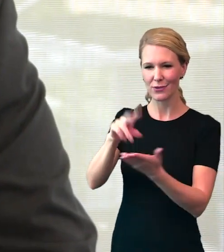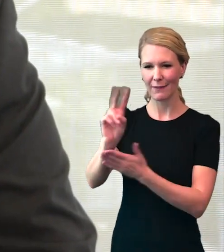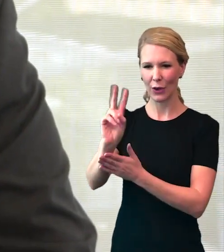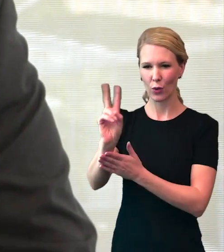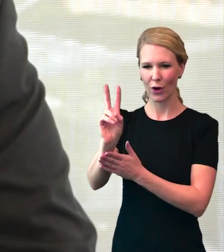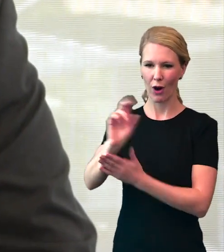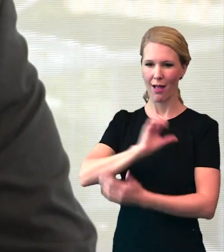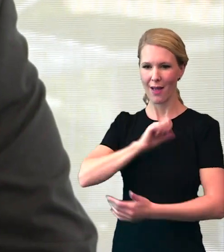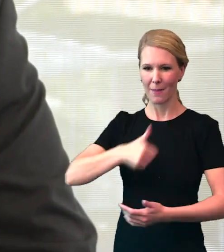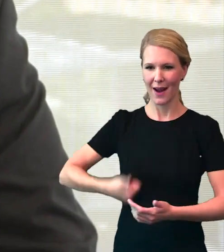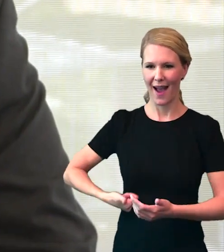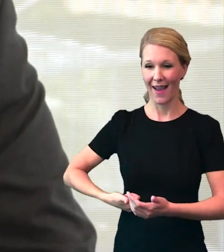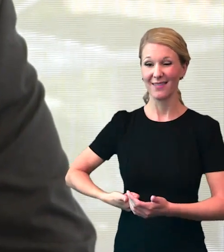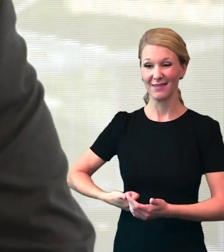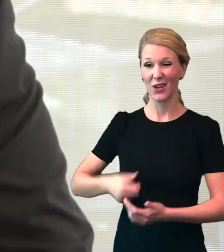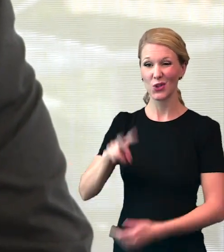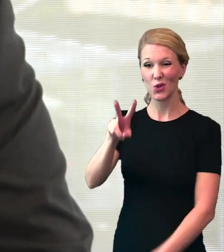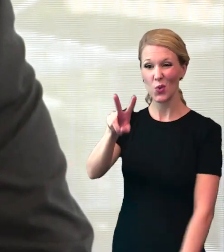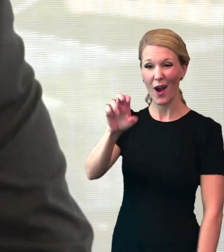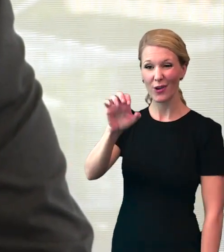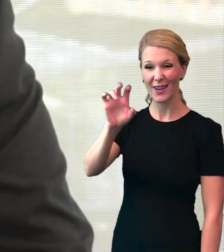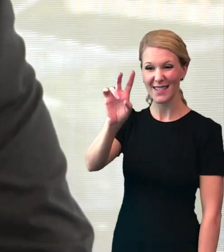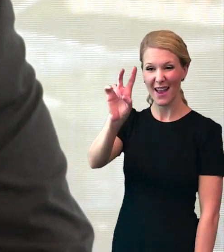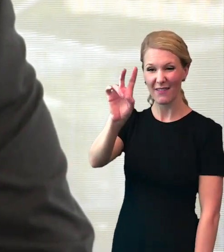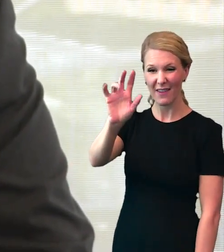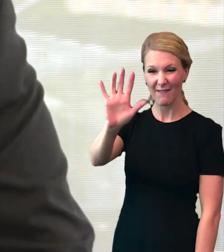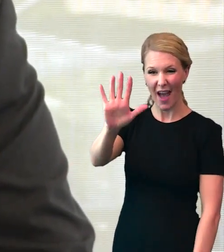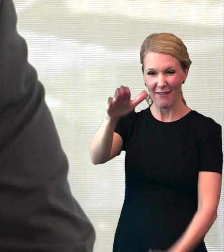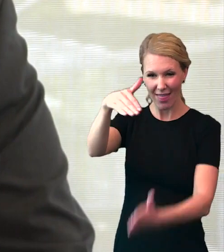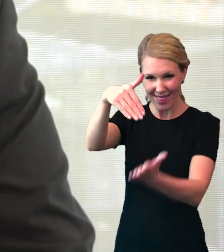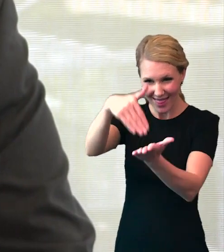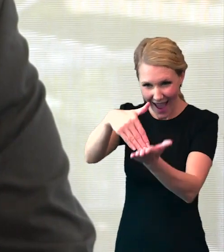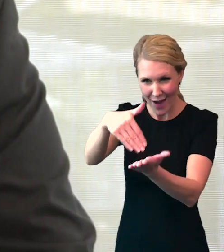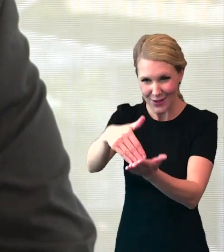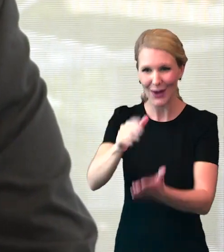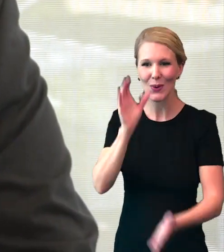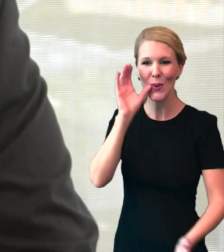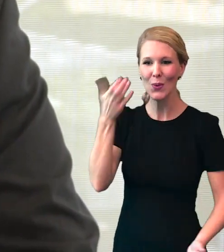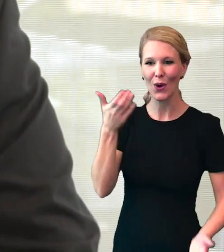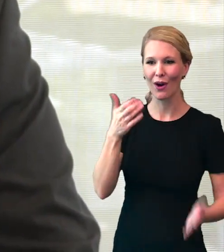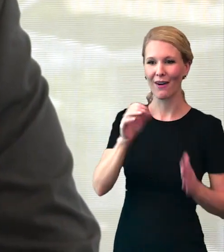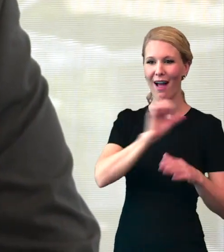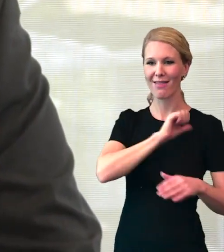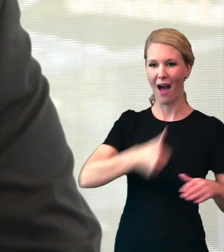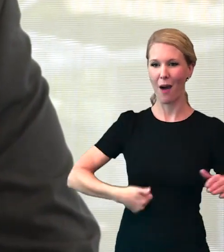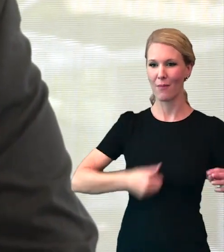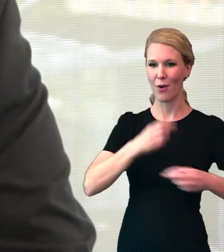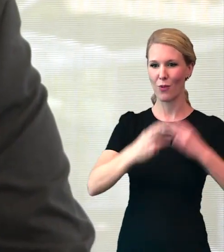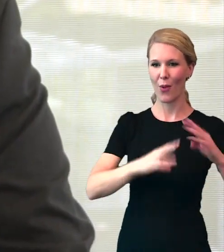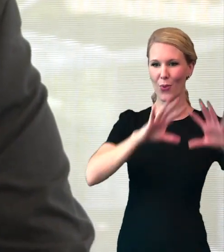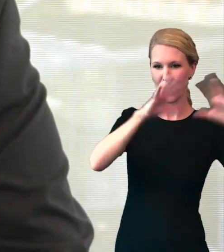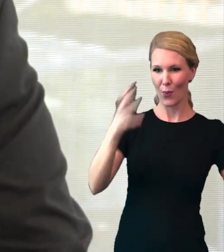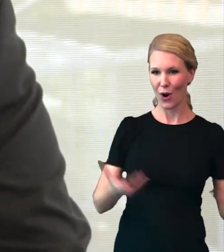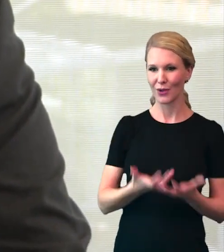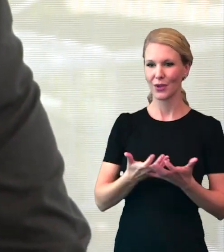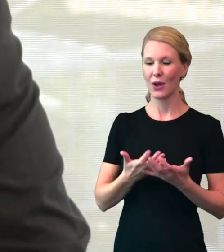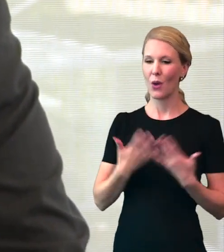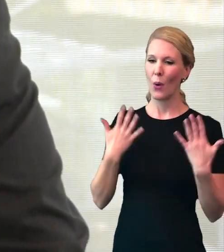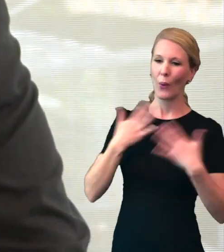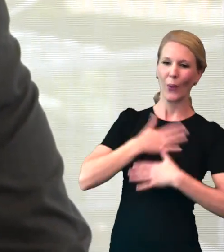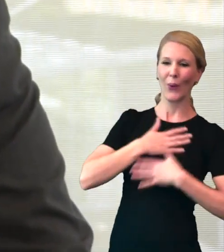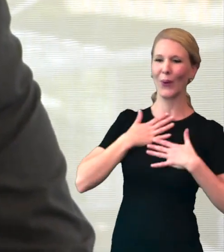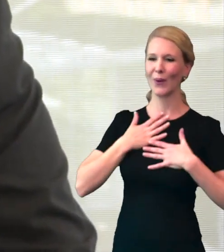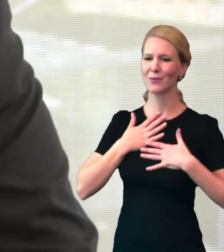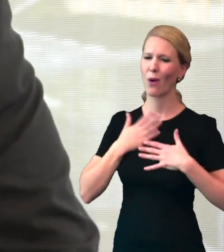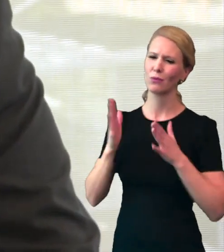and the nearly 275,000 Cougar alumni worldwide. I offer each of you my hearty congratulations